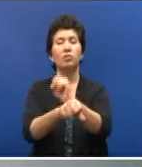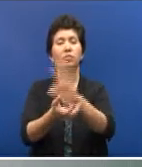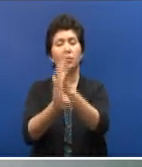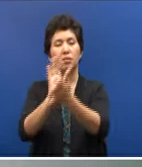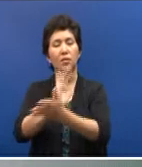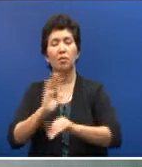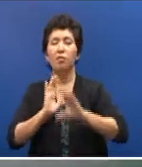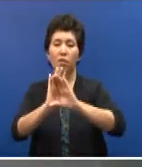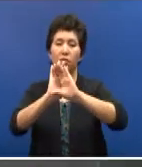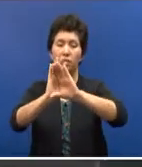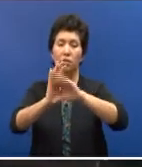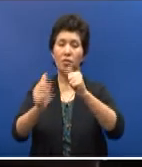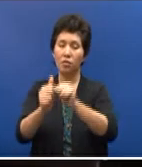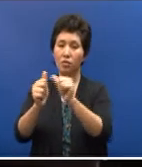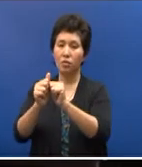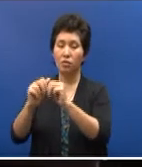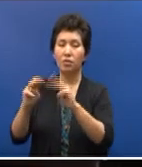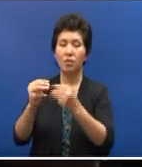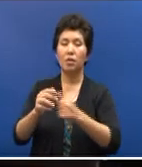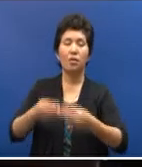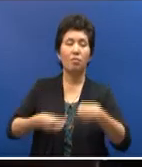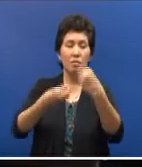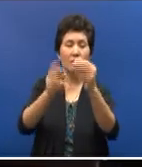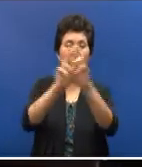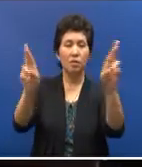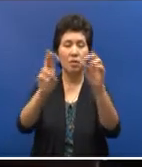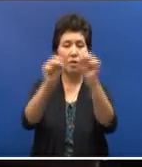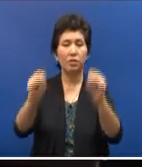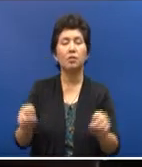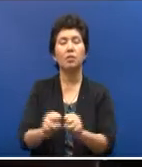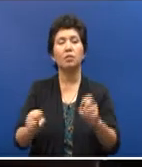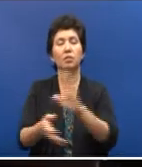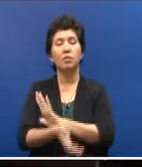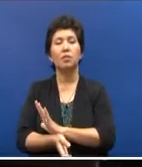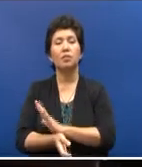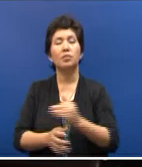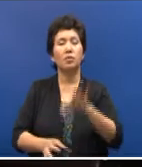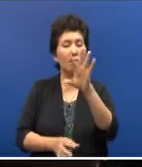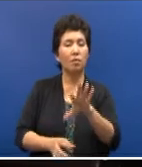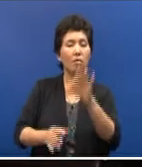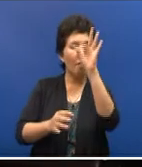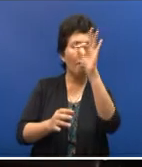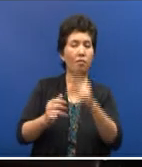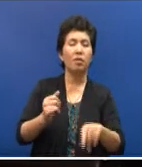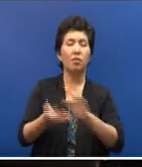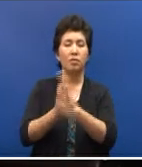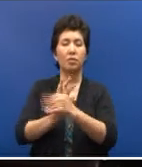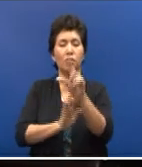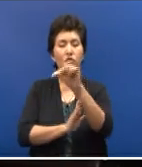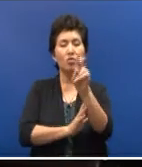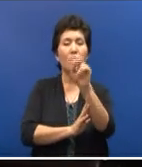for example, if society provides a system whereby a pilot receives the same pay as